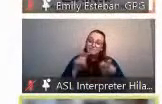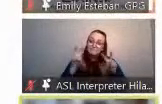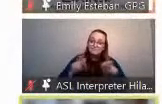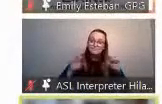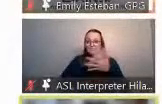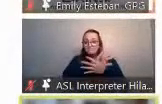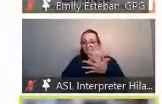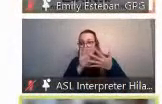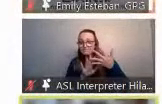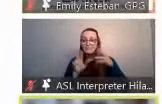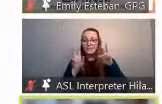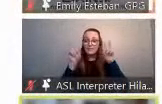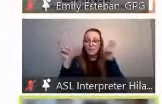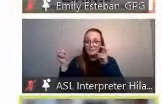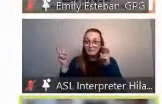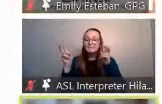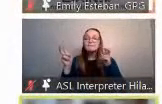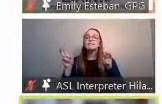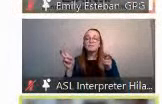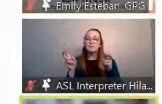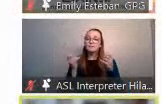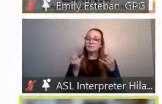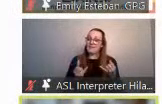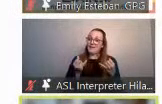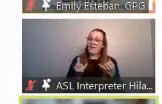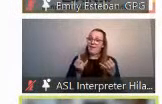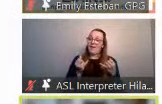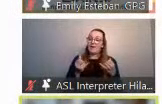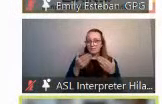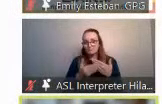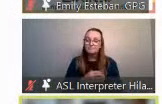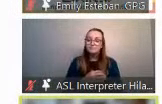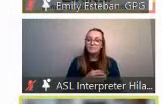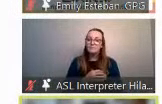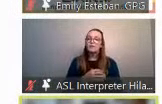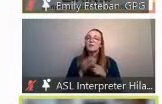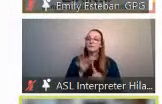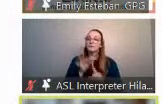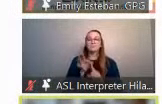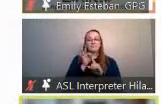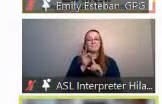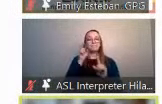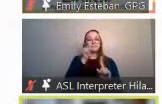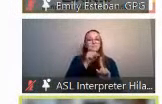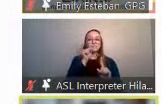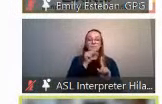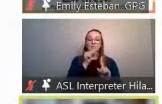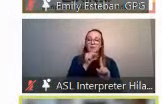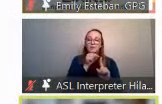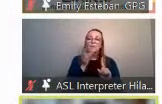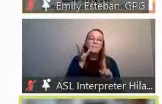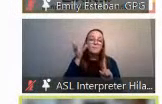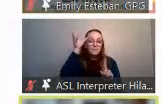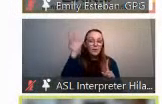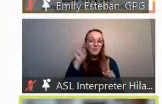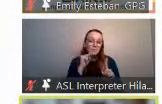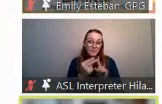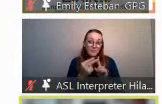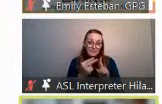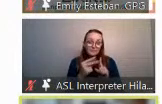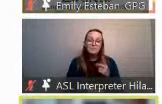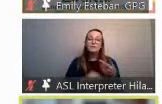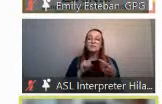of consideration today, highlighting specifically parent perspectives on high-quality education, current